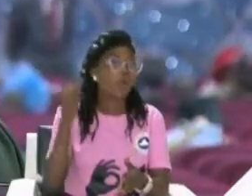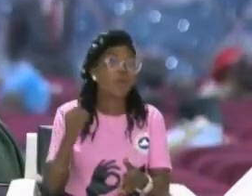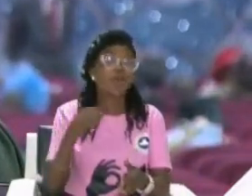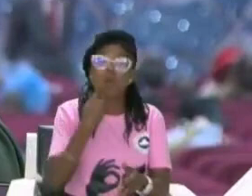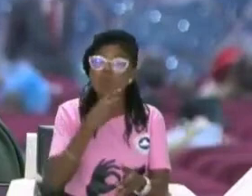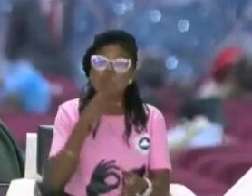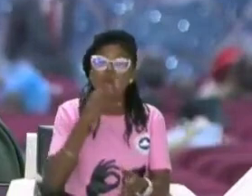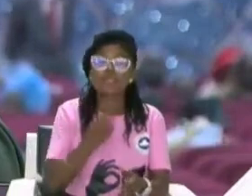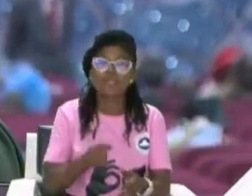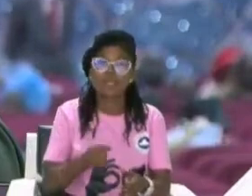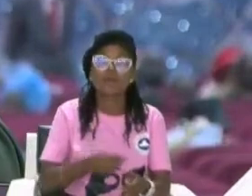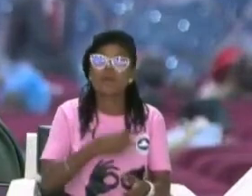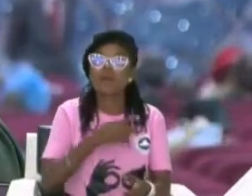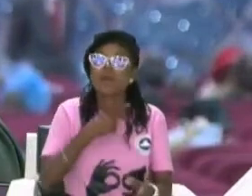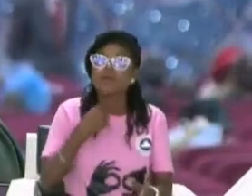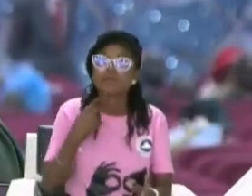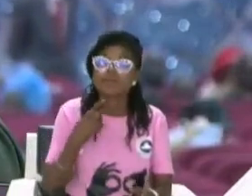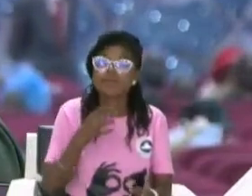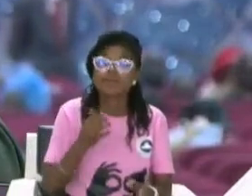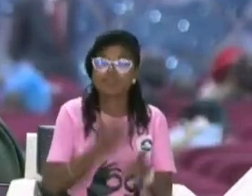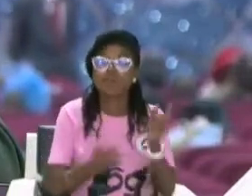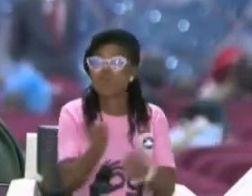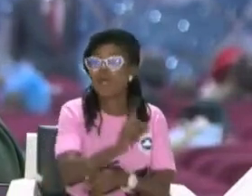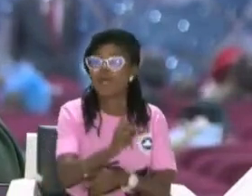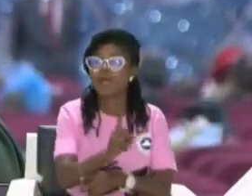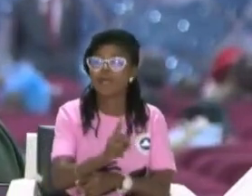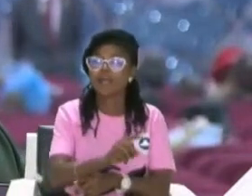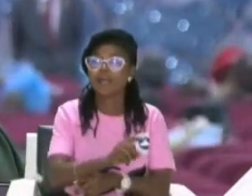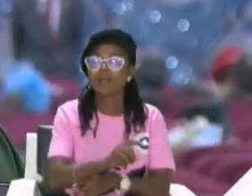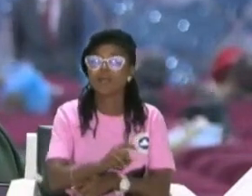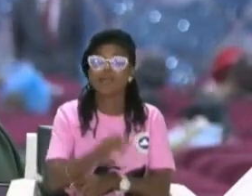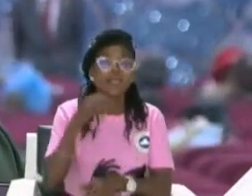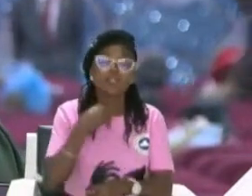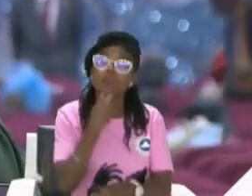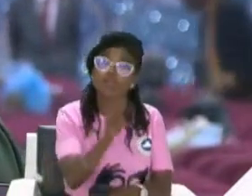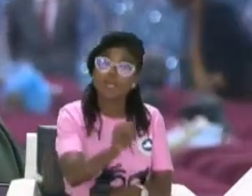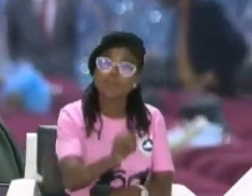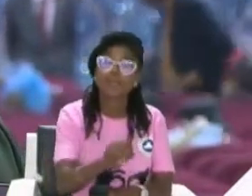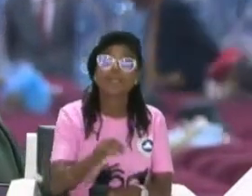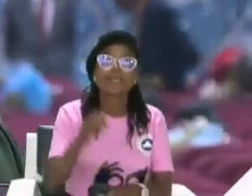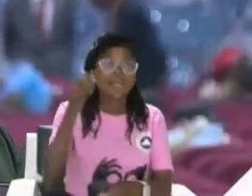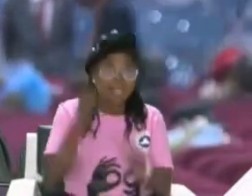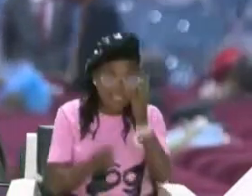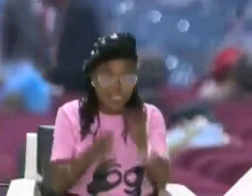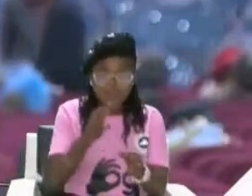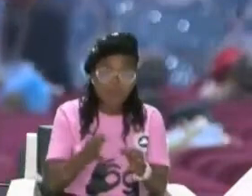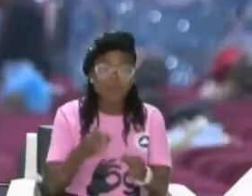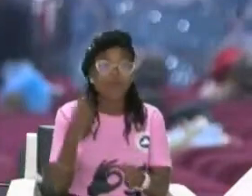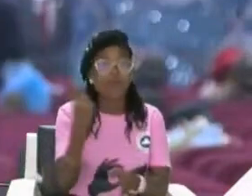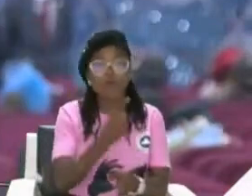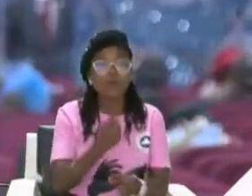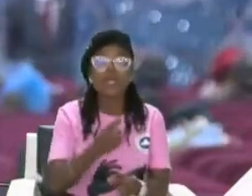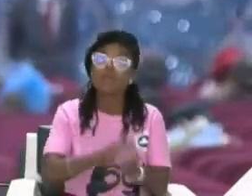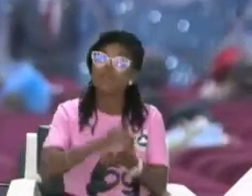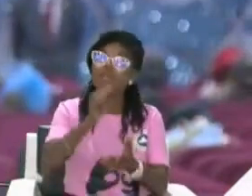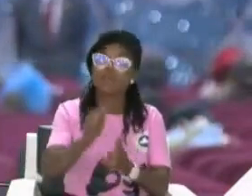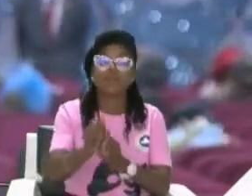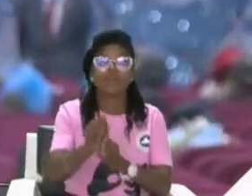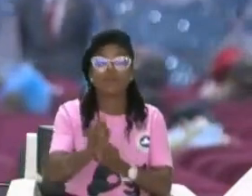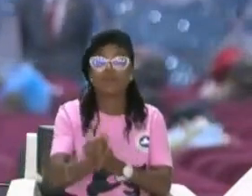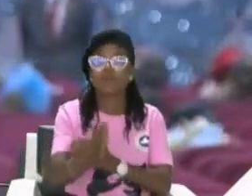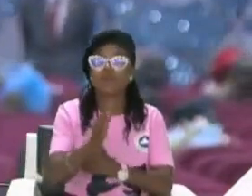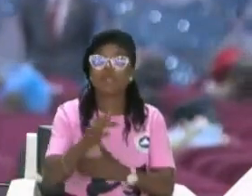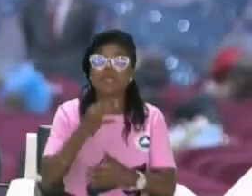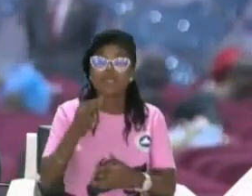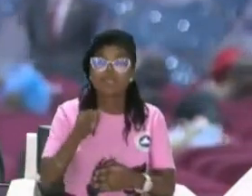prophetess elsewhere, and he told them that if only they believe in God, and